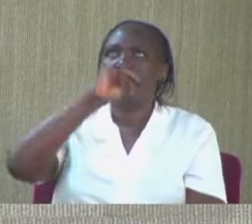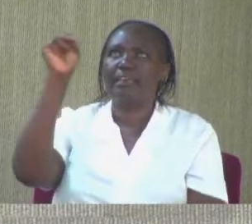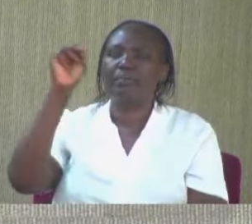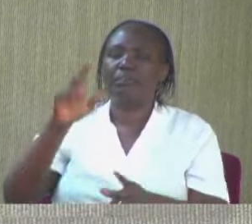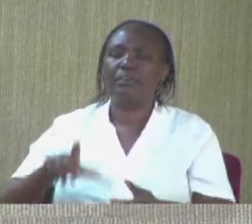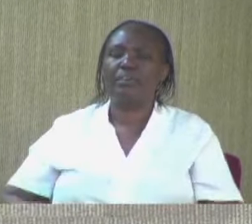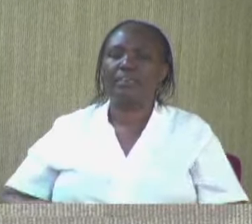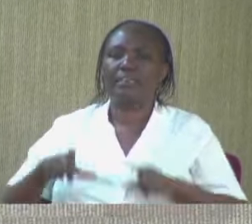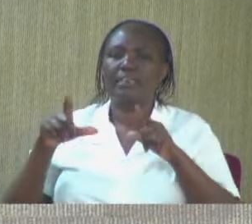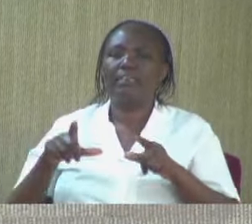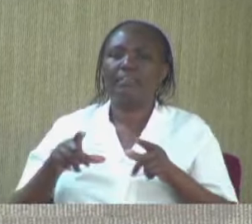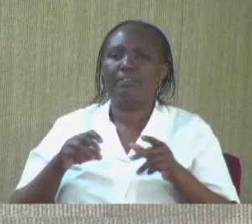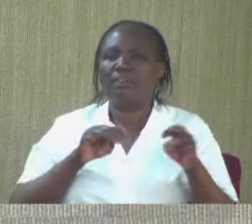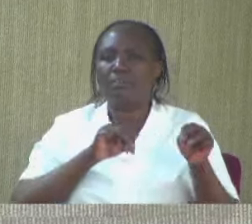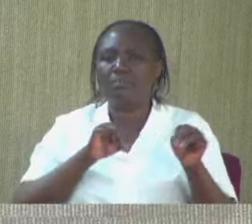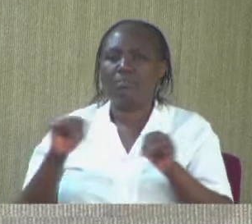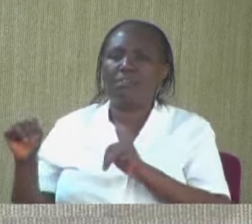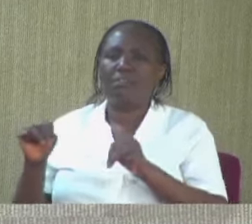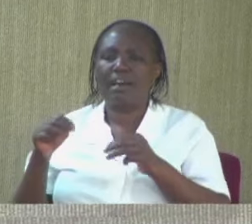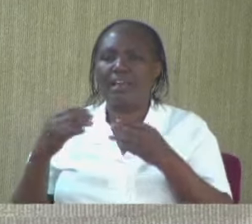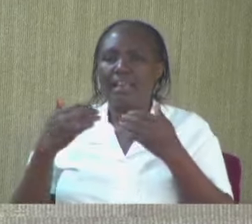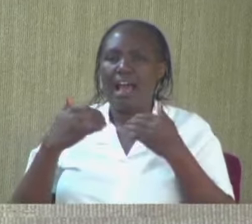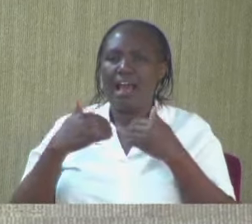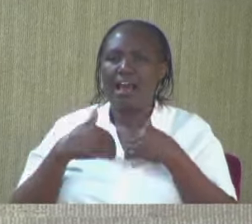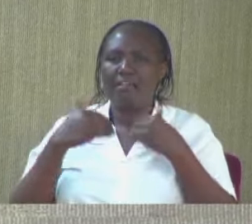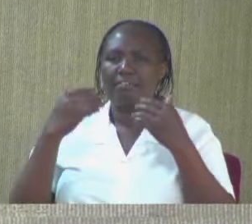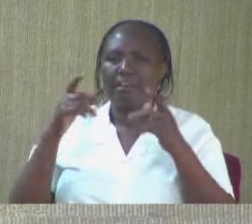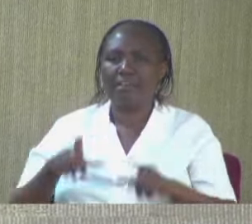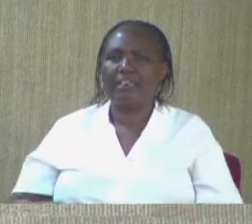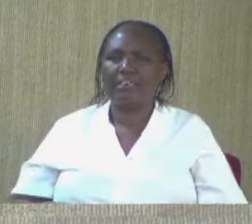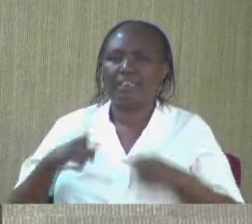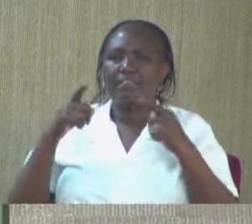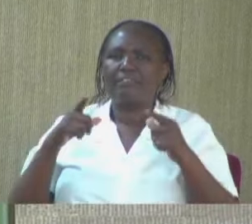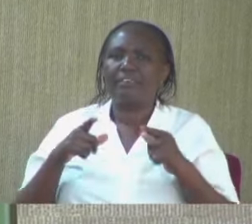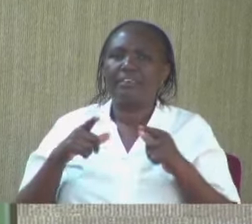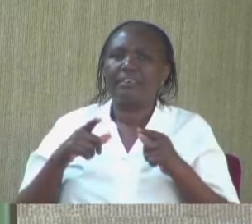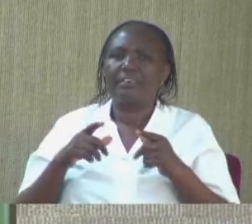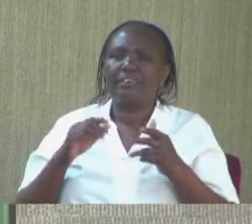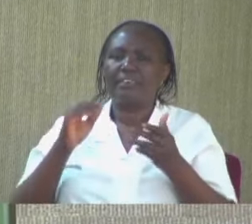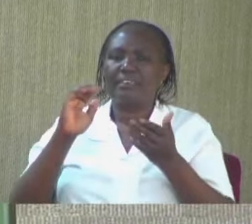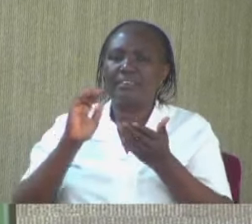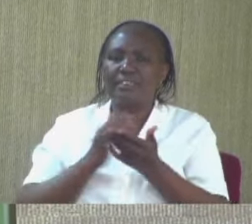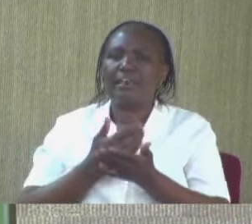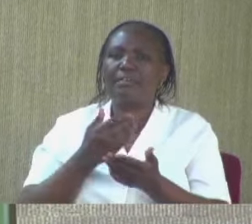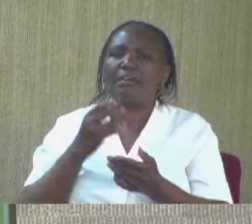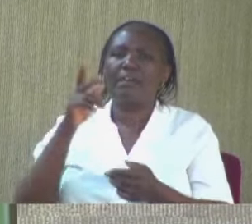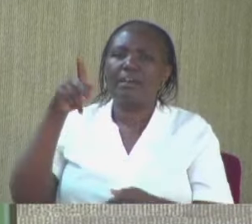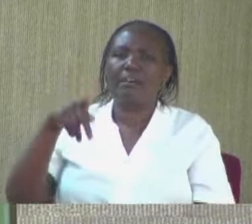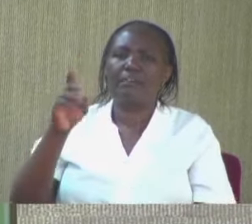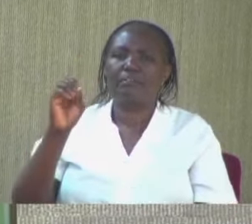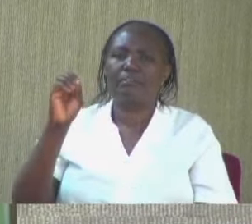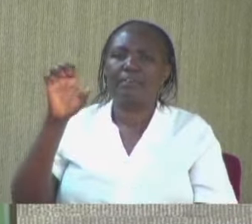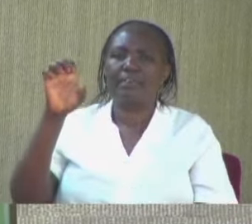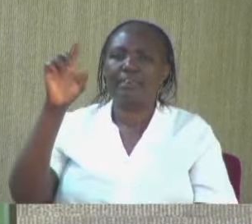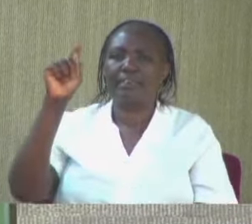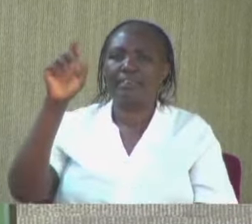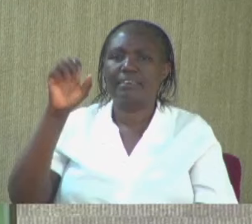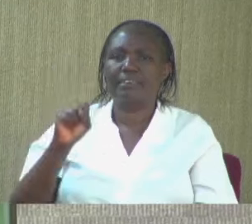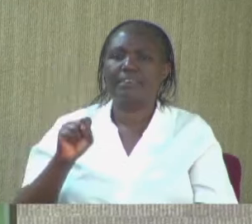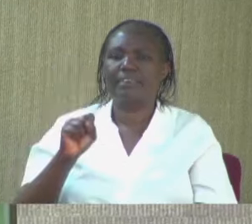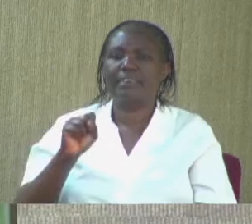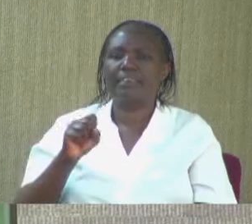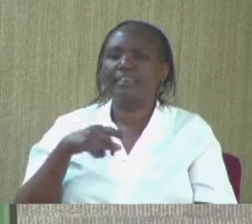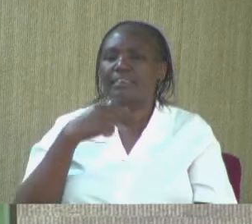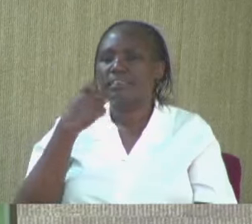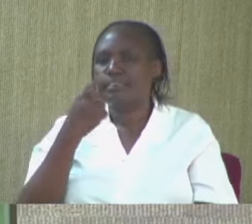move and have our being, even as some of your poets have said," without giving credit which